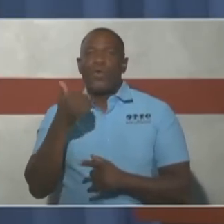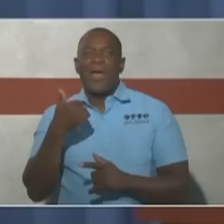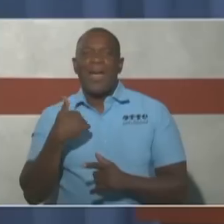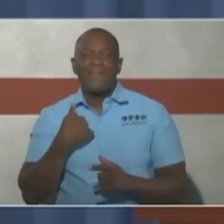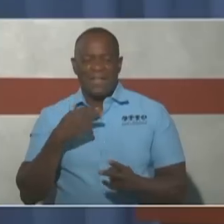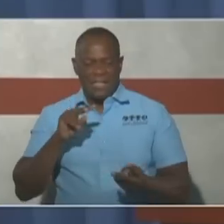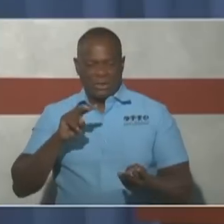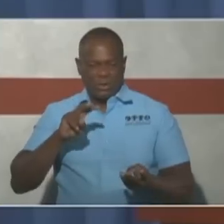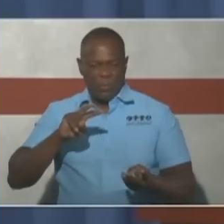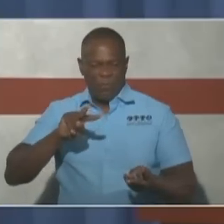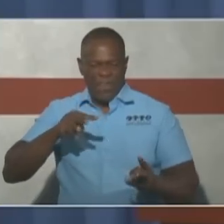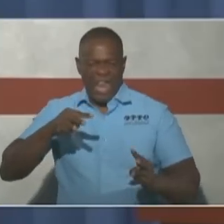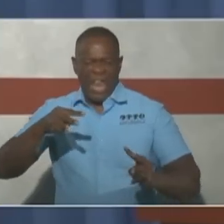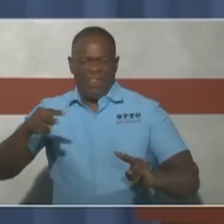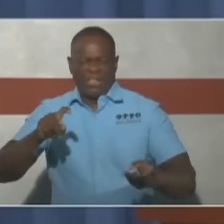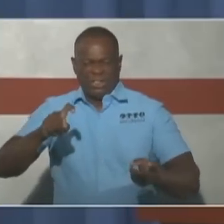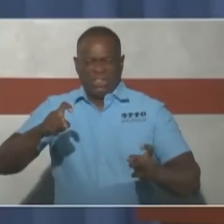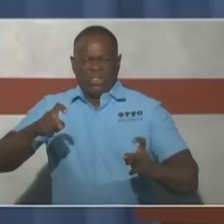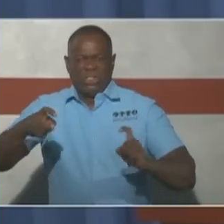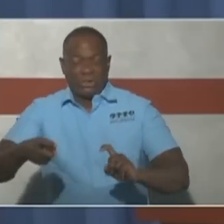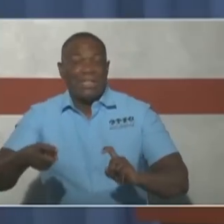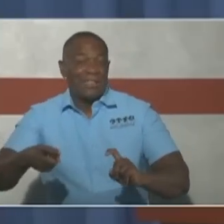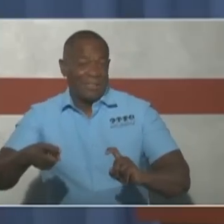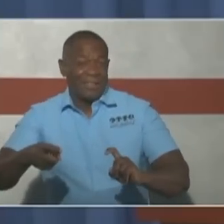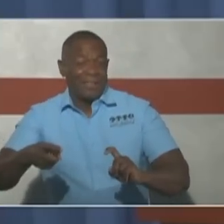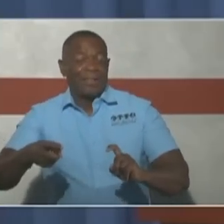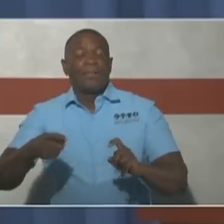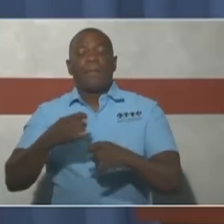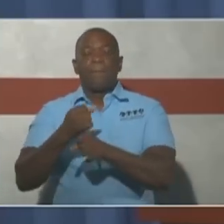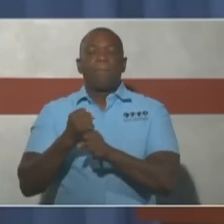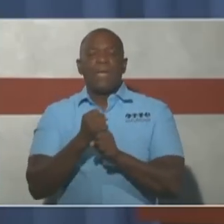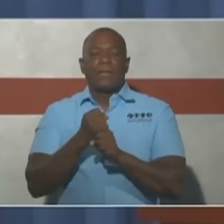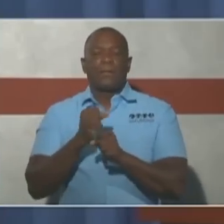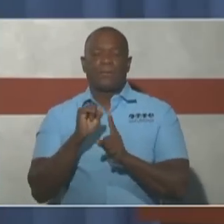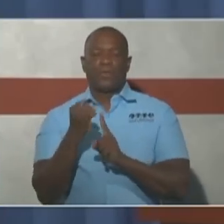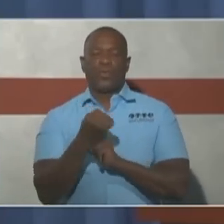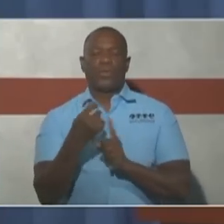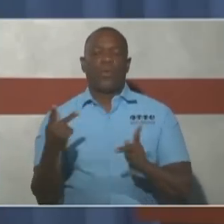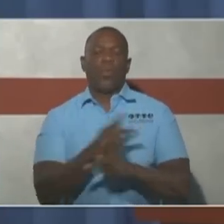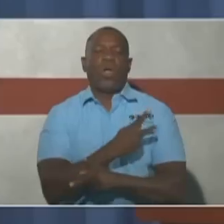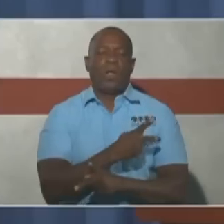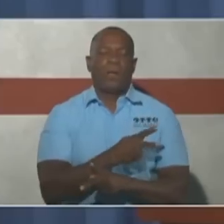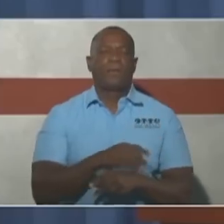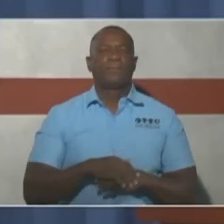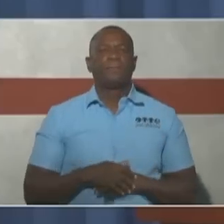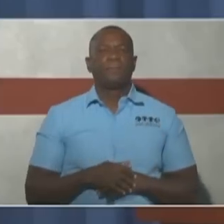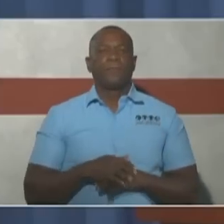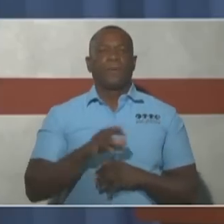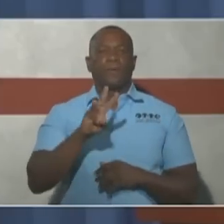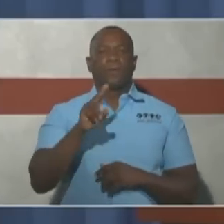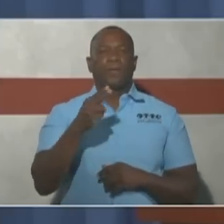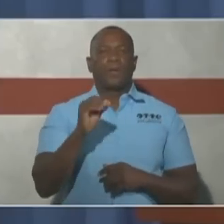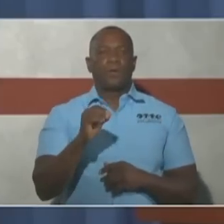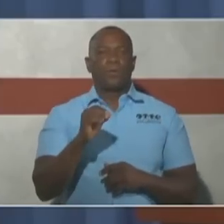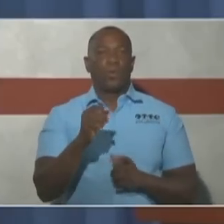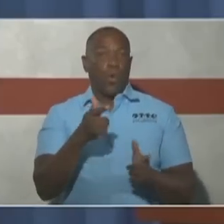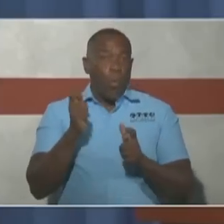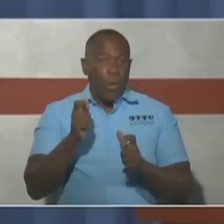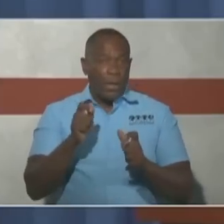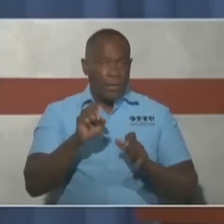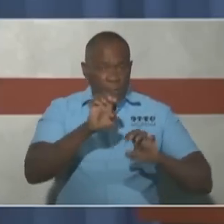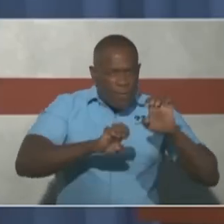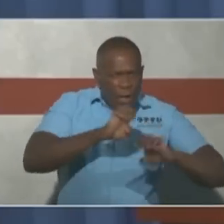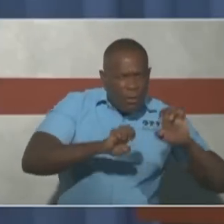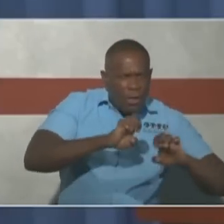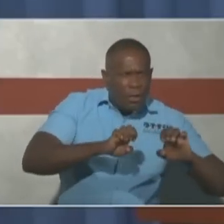that XBB 1.5 doesn't carry any mutations that we know to date are associated with a potential change in